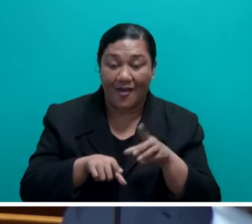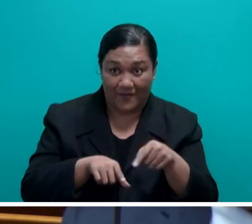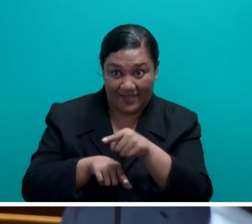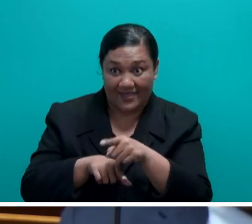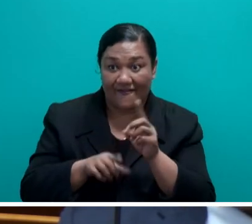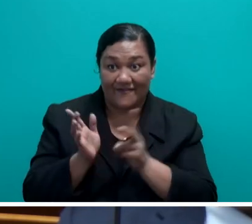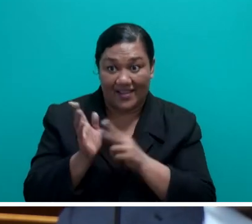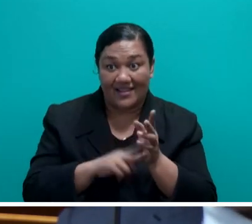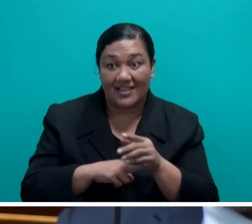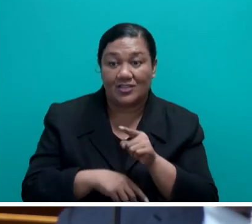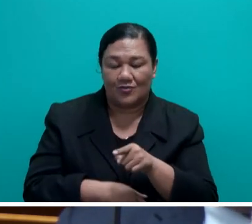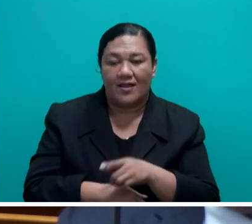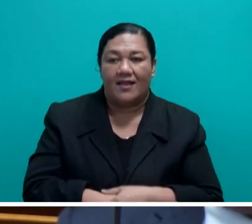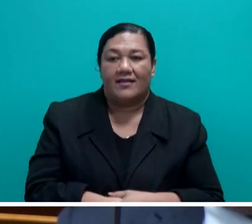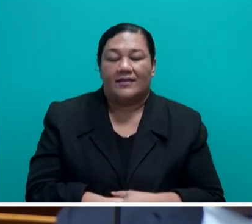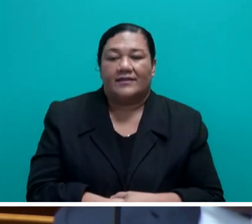exactly where it is.